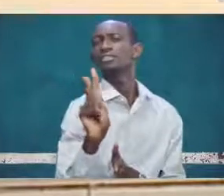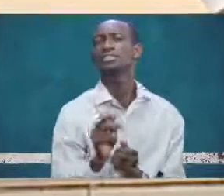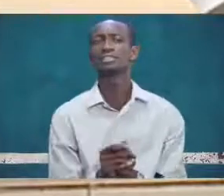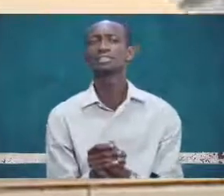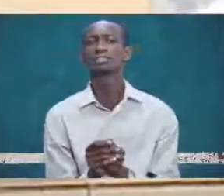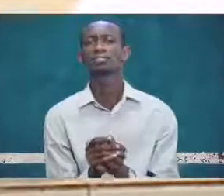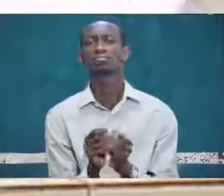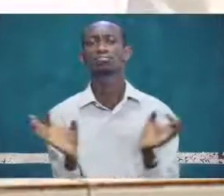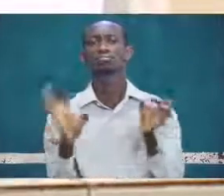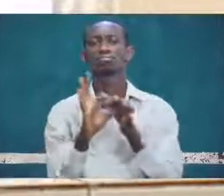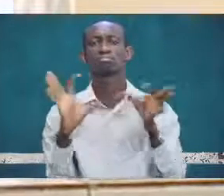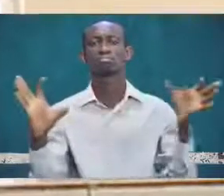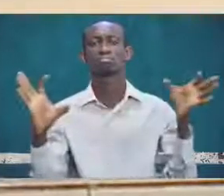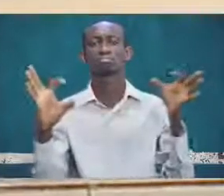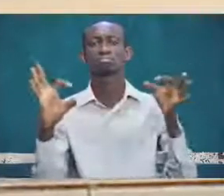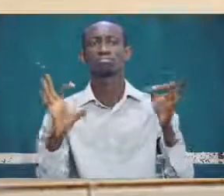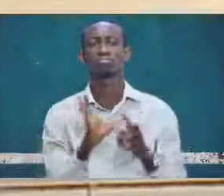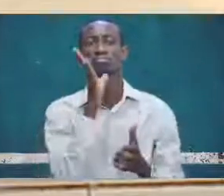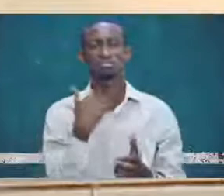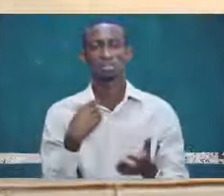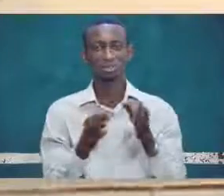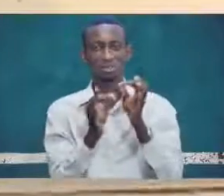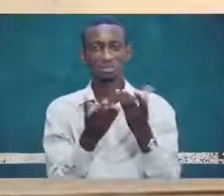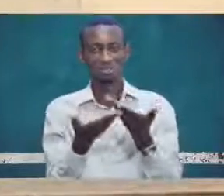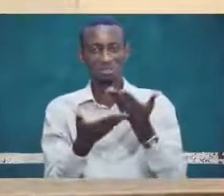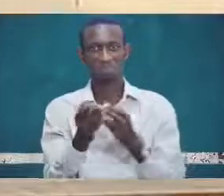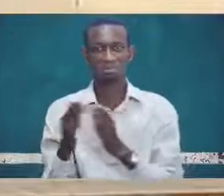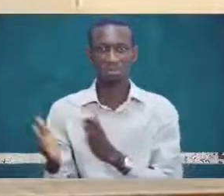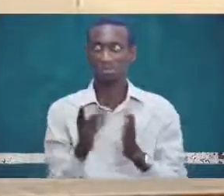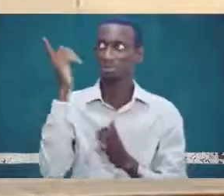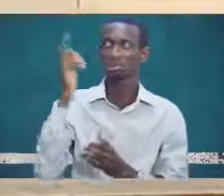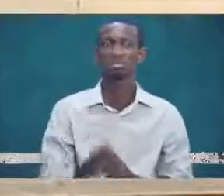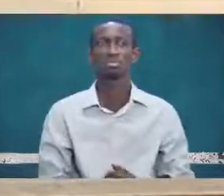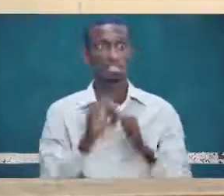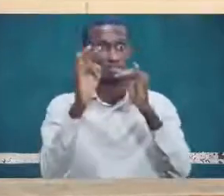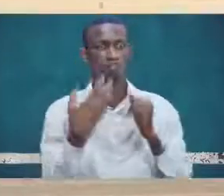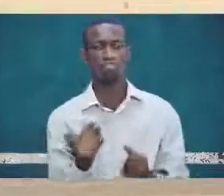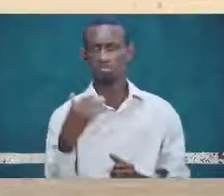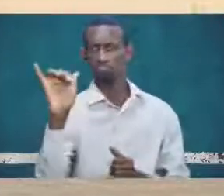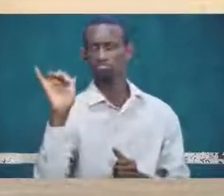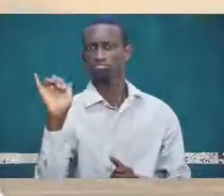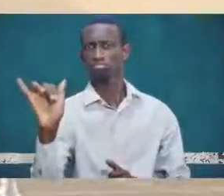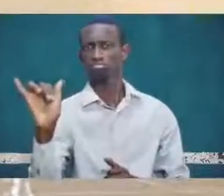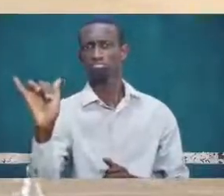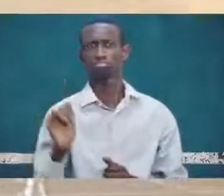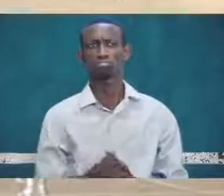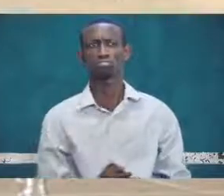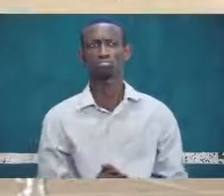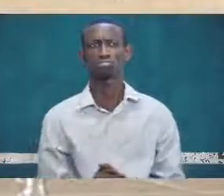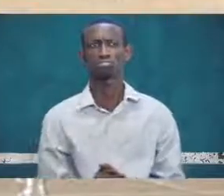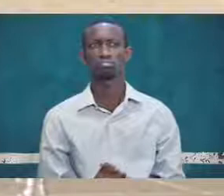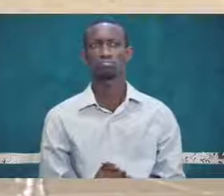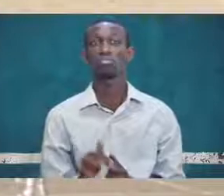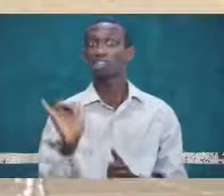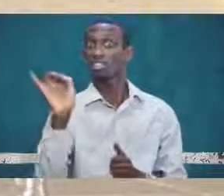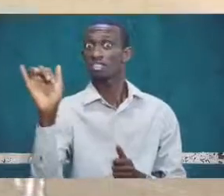proportionality. Here it is what I have prepared for you. When you have y, it will be actually proportional